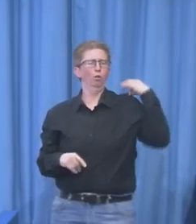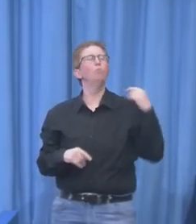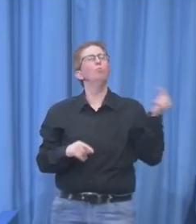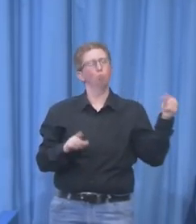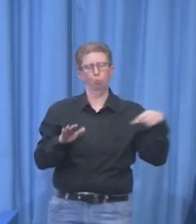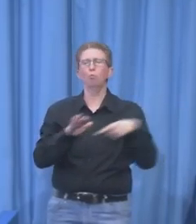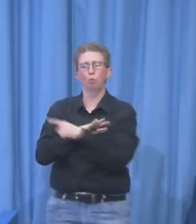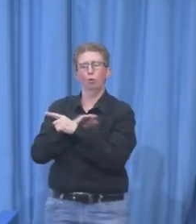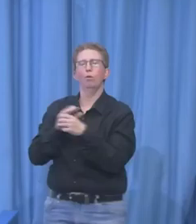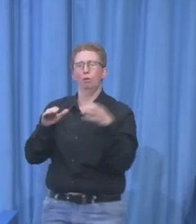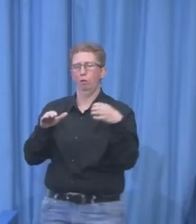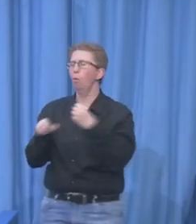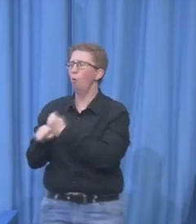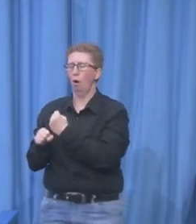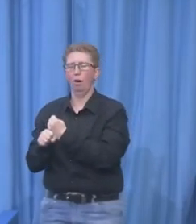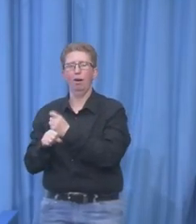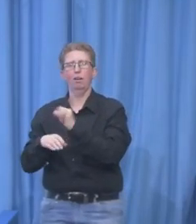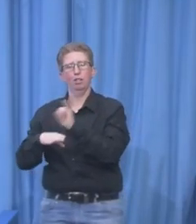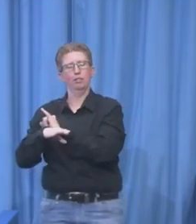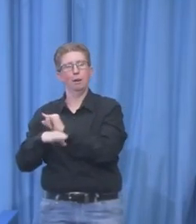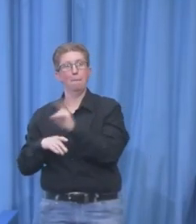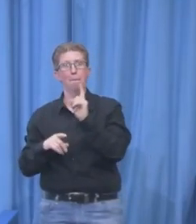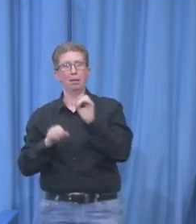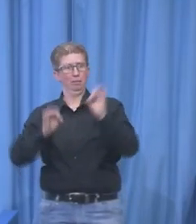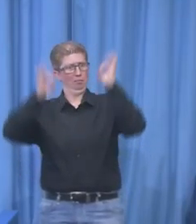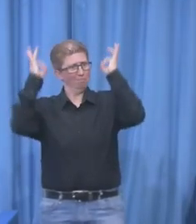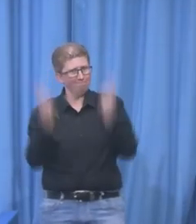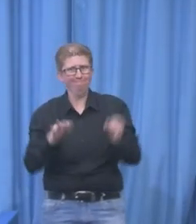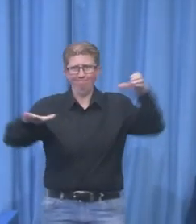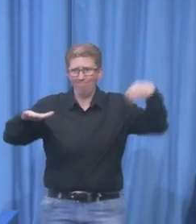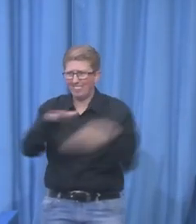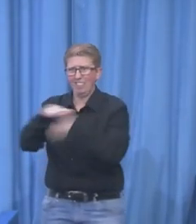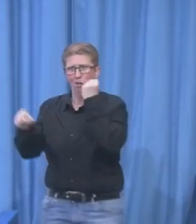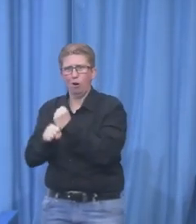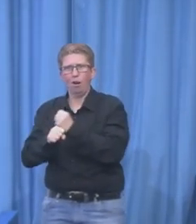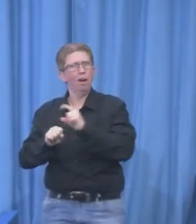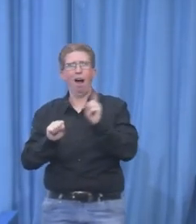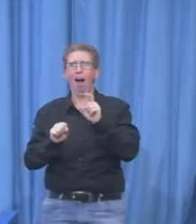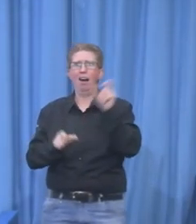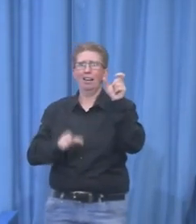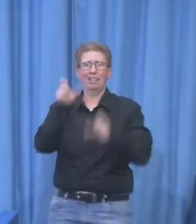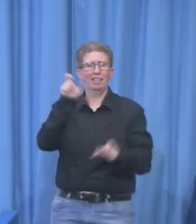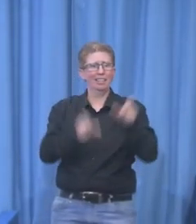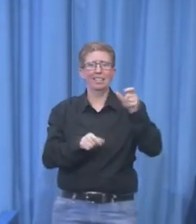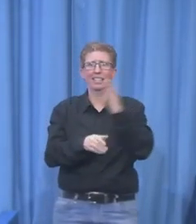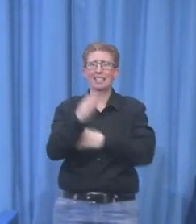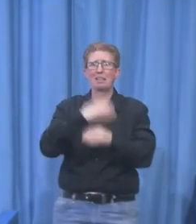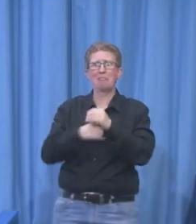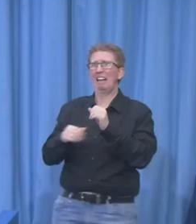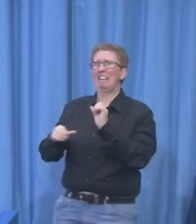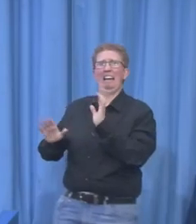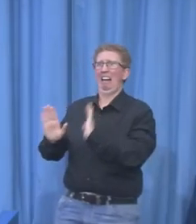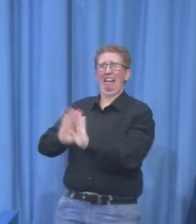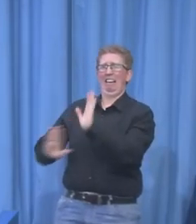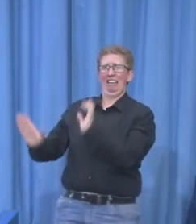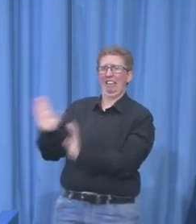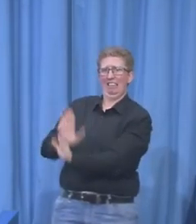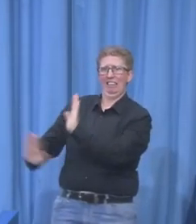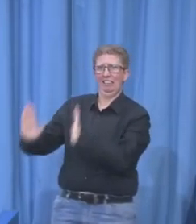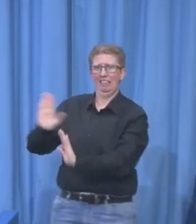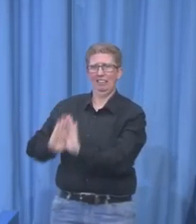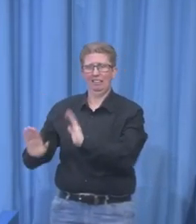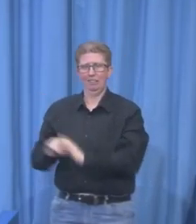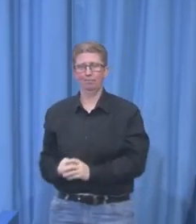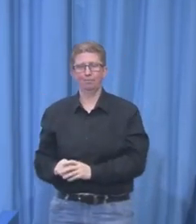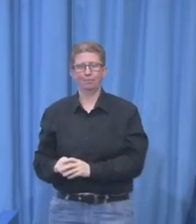are inherently capable. But like the rest of us, in order to work, they must have training. It can't be expected that they'll